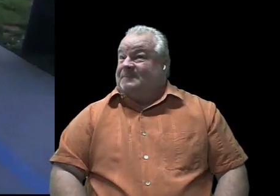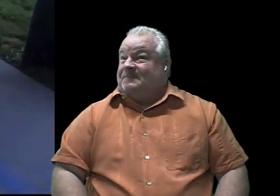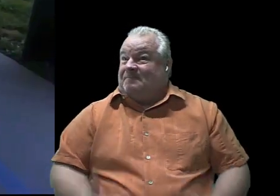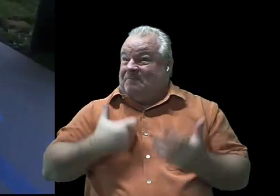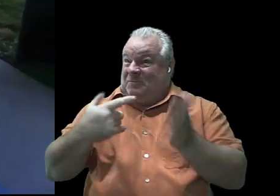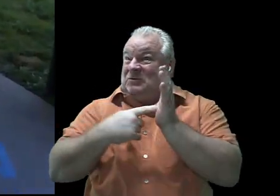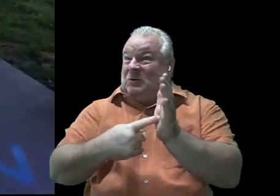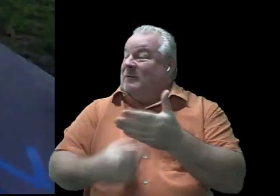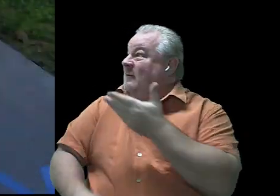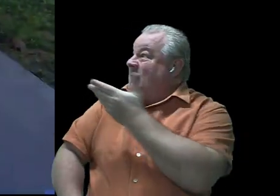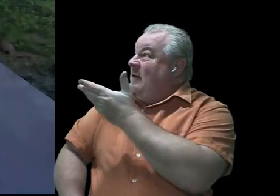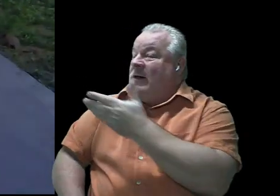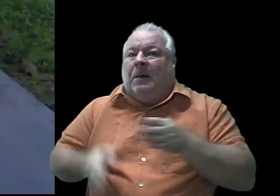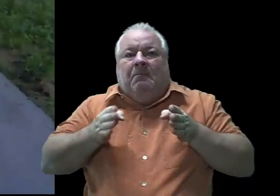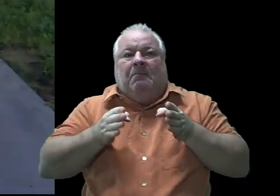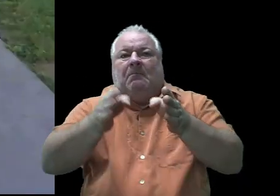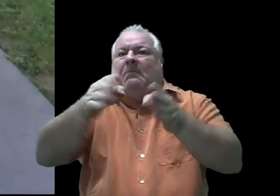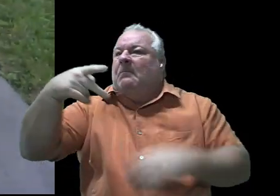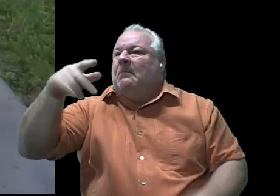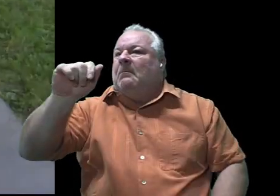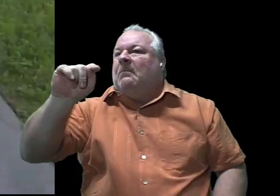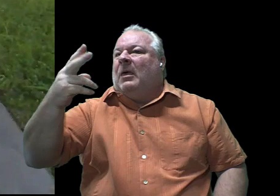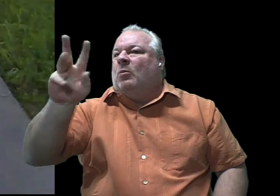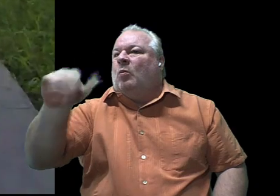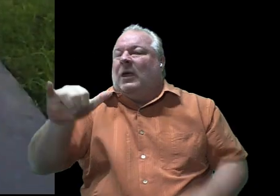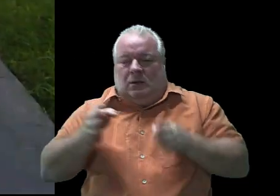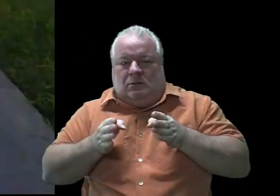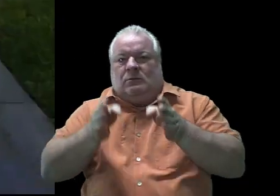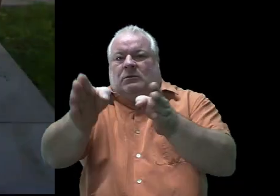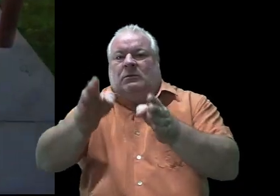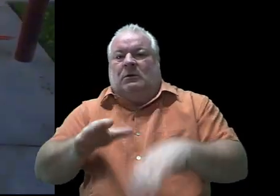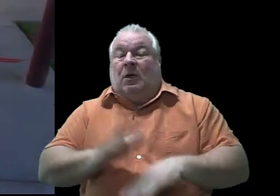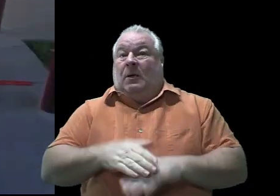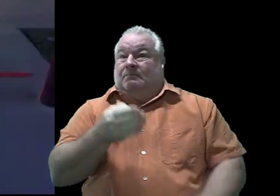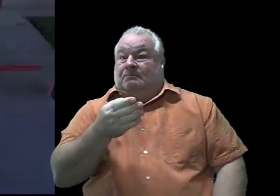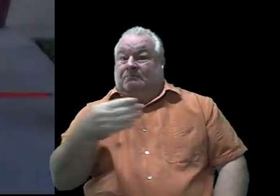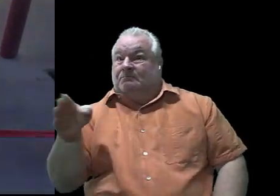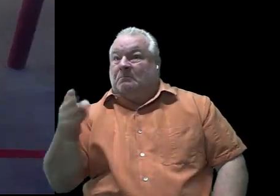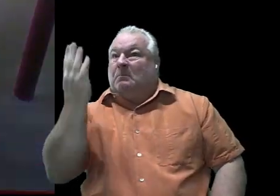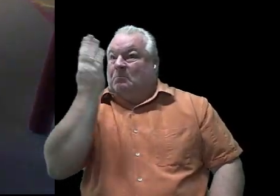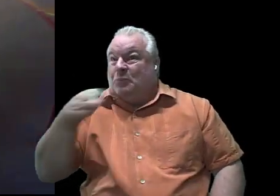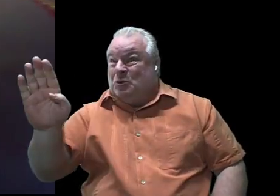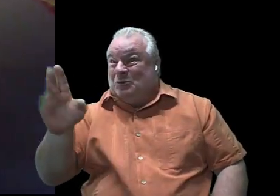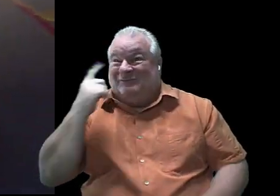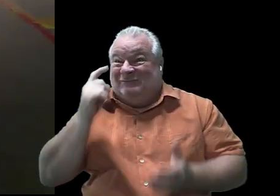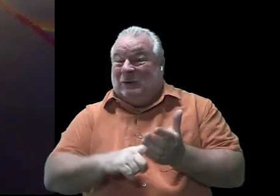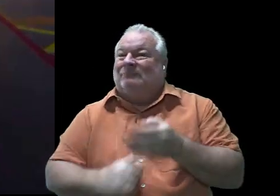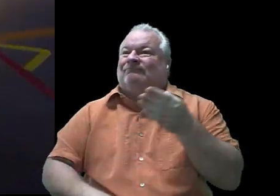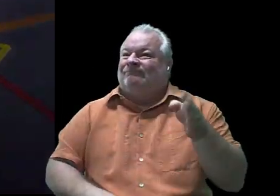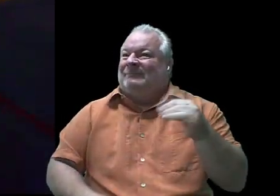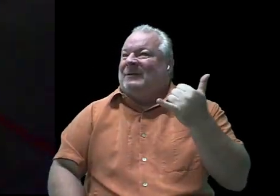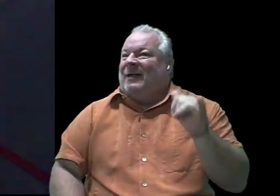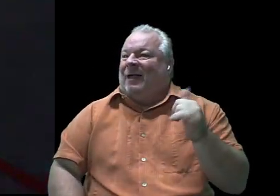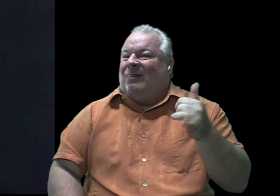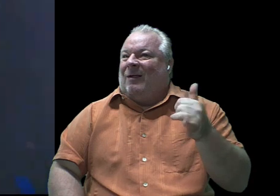So I wanted to show you this pathway that we have created. On one side is blue and the